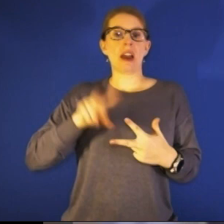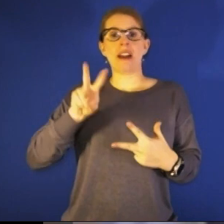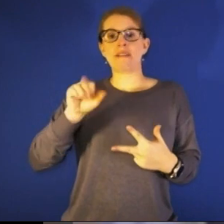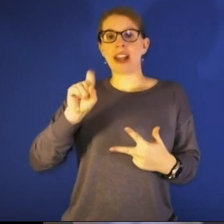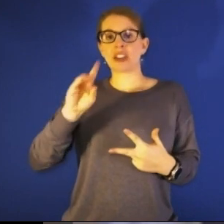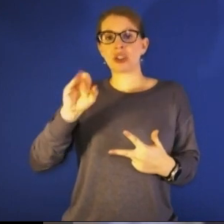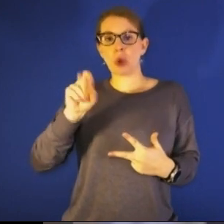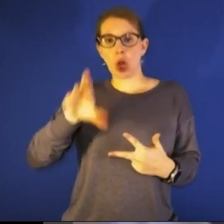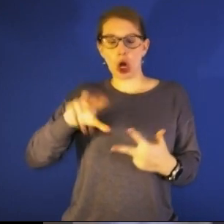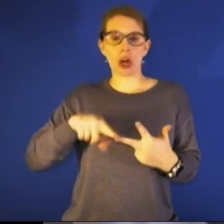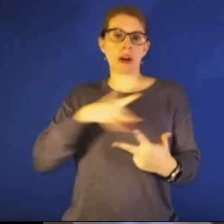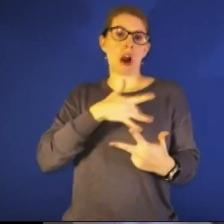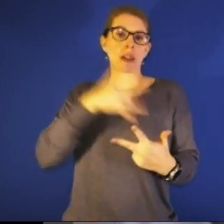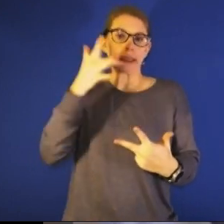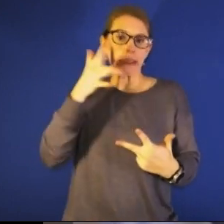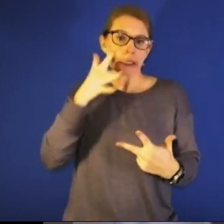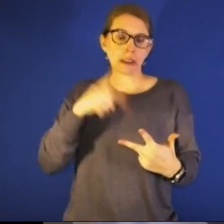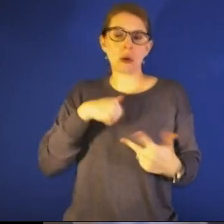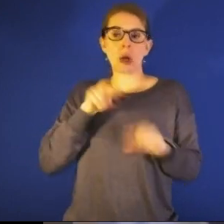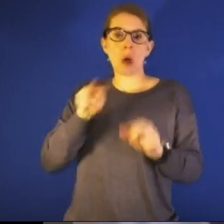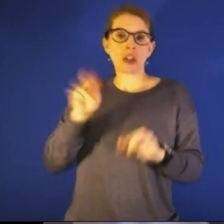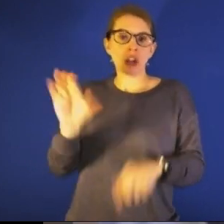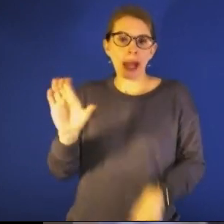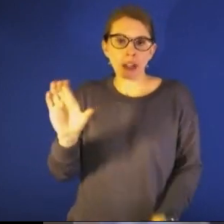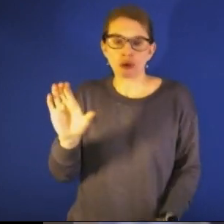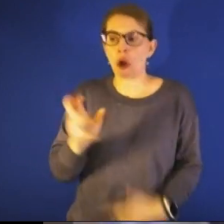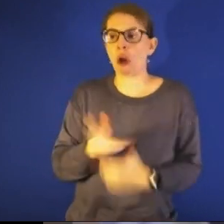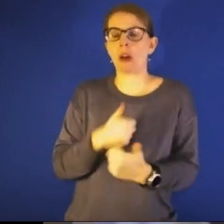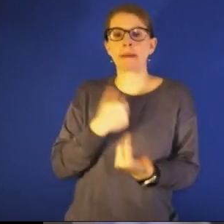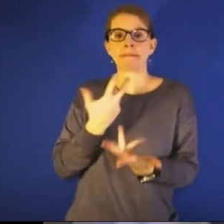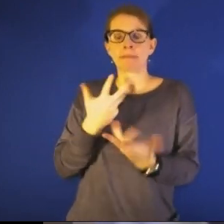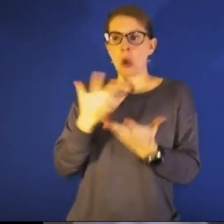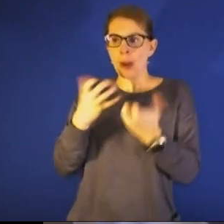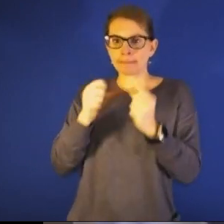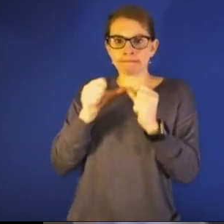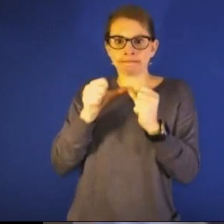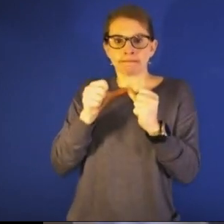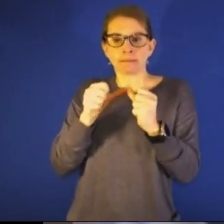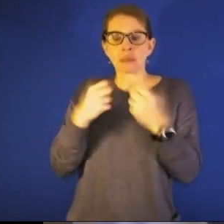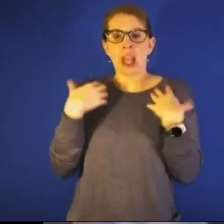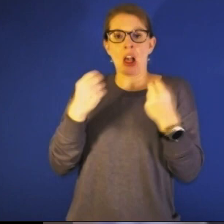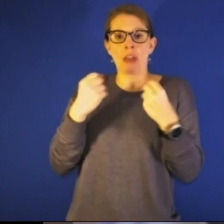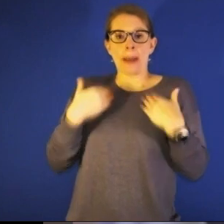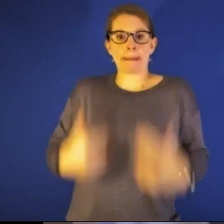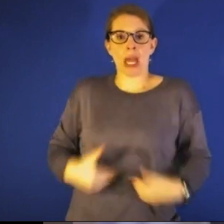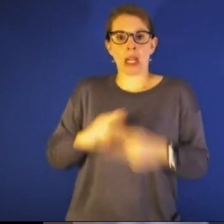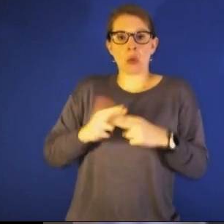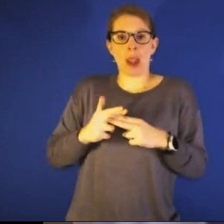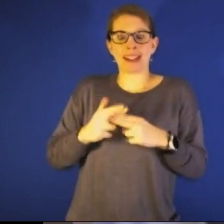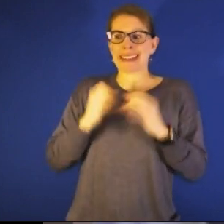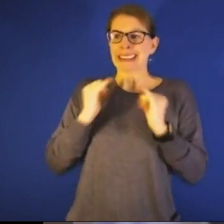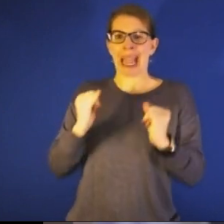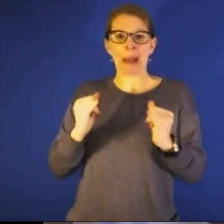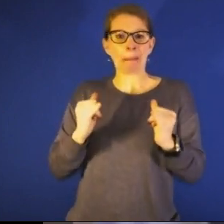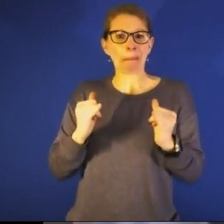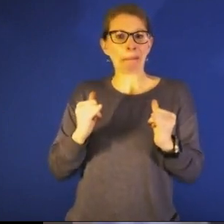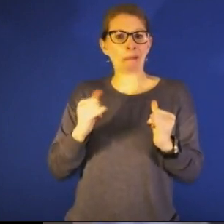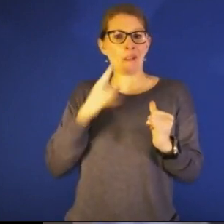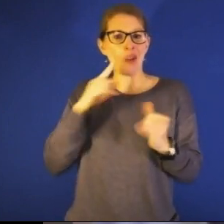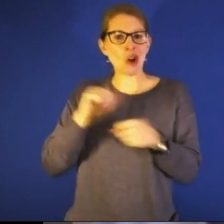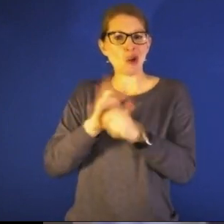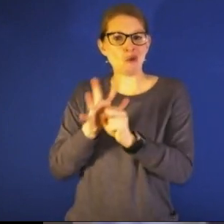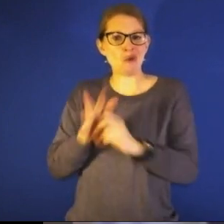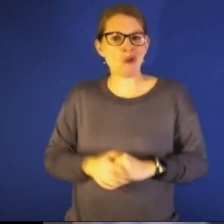watch your cholesterol. We encourage you to maintain a healthy body weight. We're doing the same thing here. What we're attempting